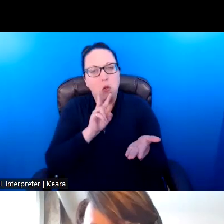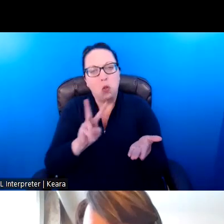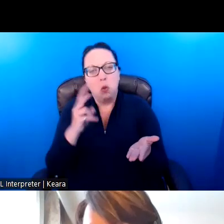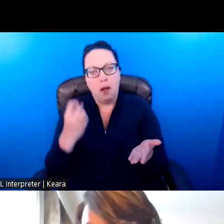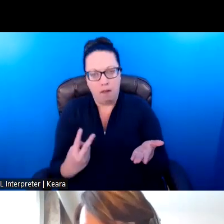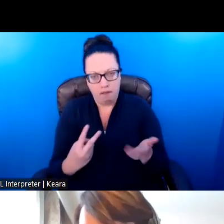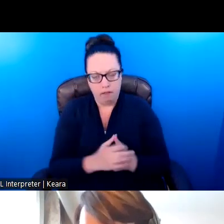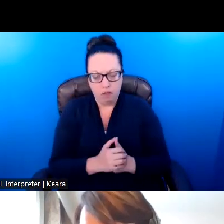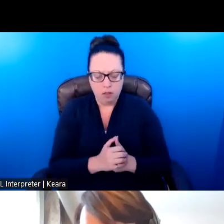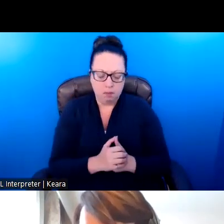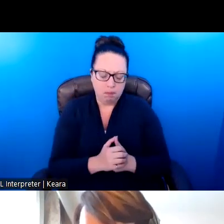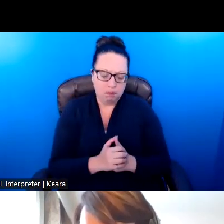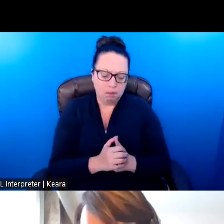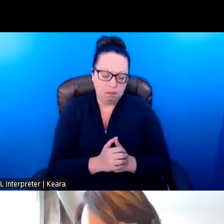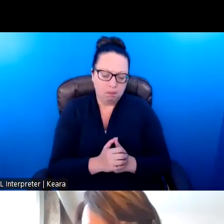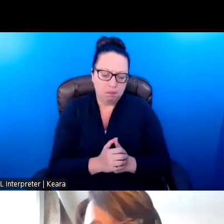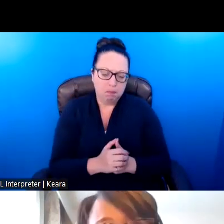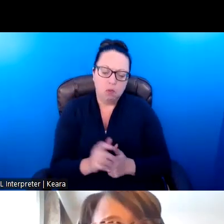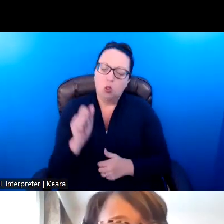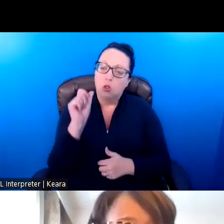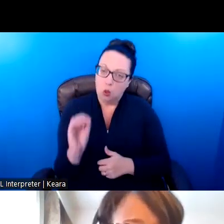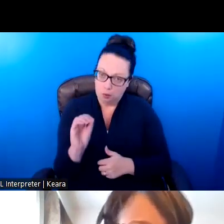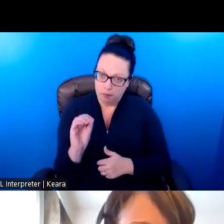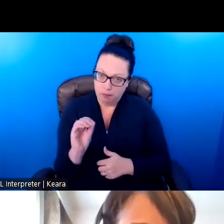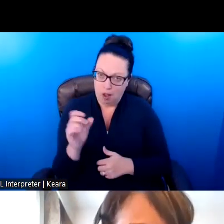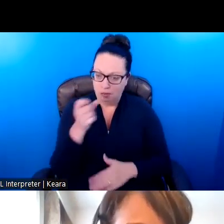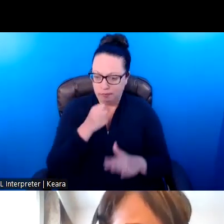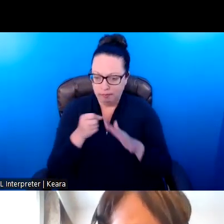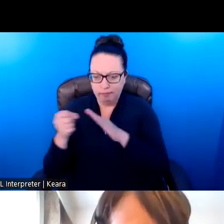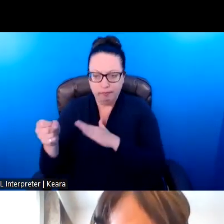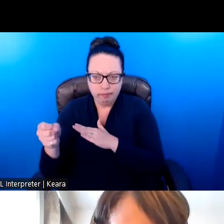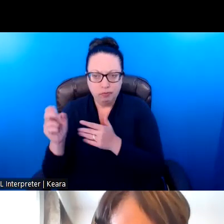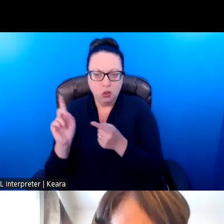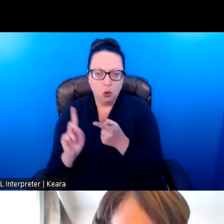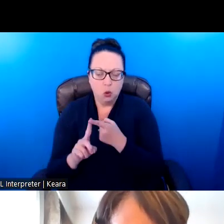took the initiative and had him enrolled in